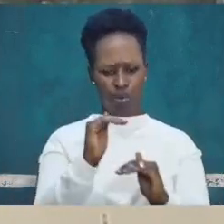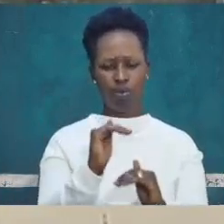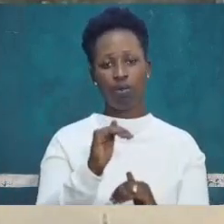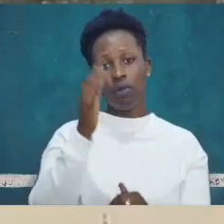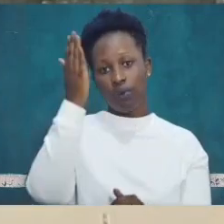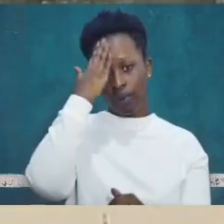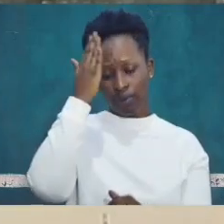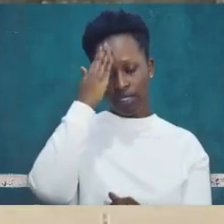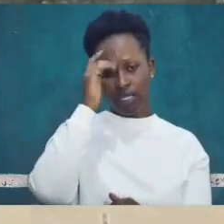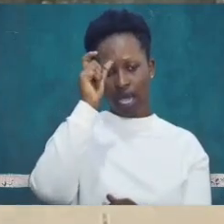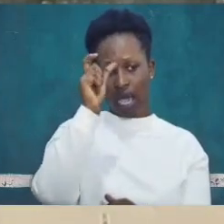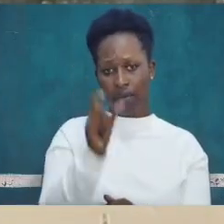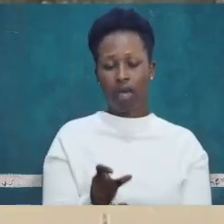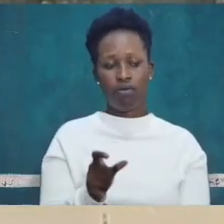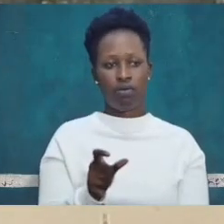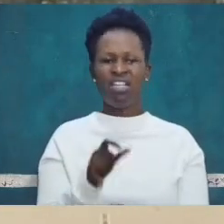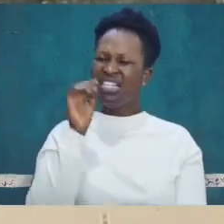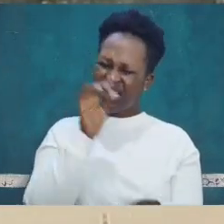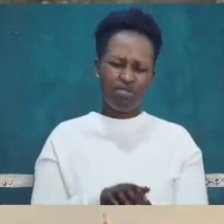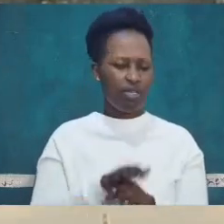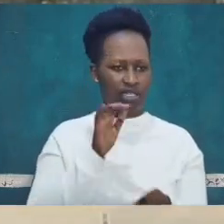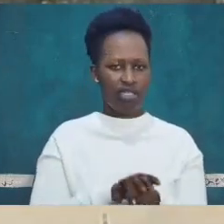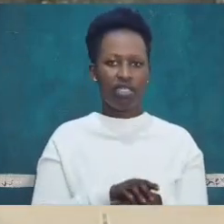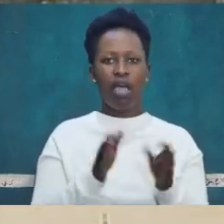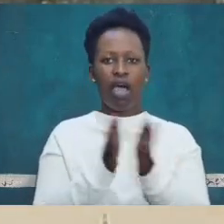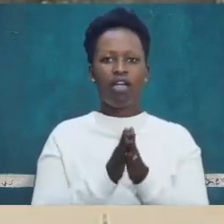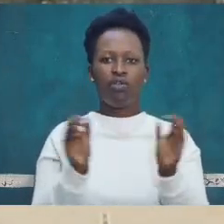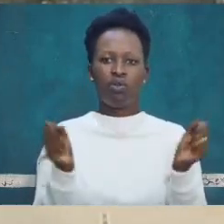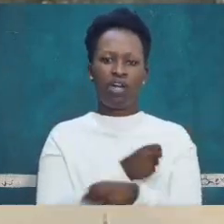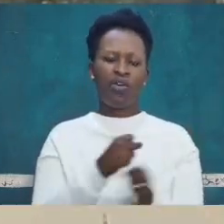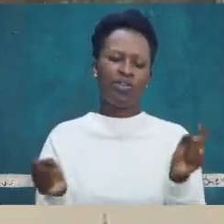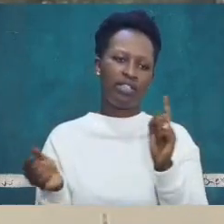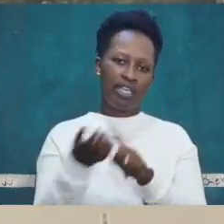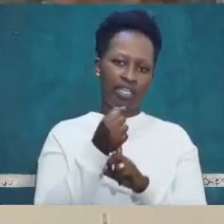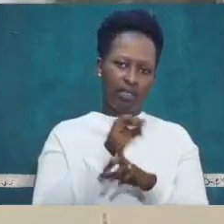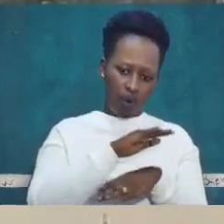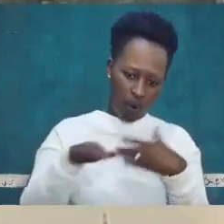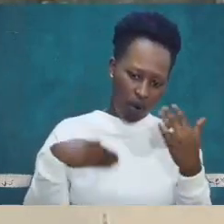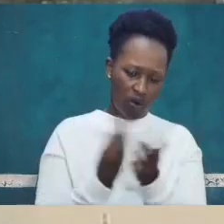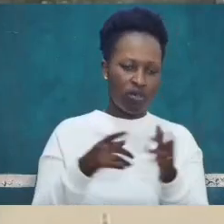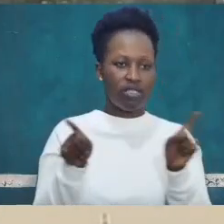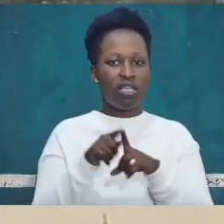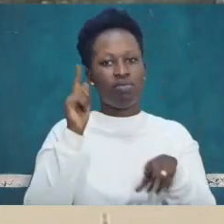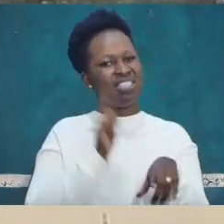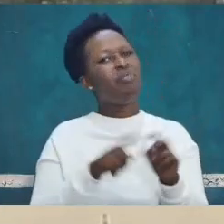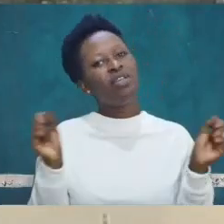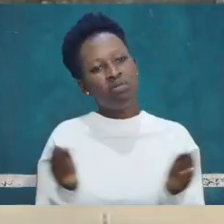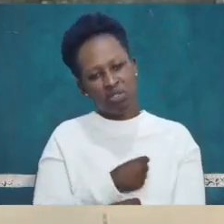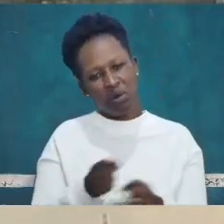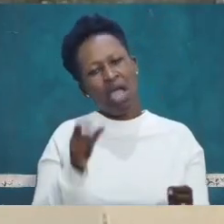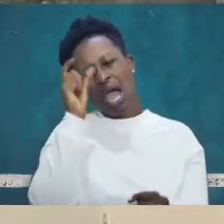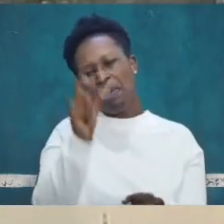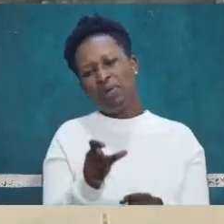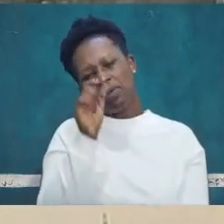human needs are unlimited, there are very many, and you cannot get them at the same time. You cannot get them at once. There are very